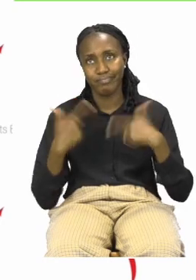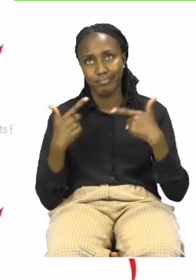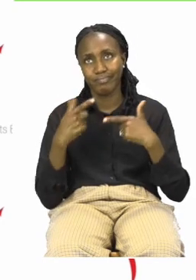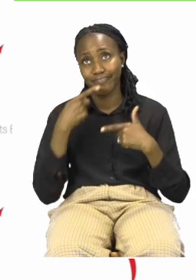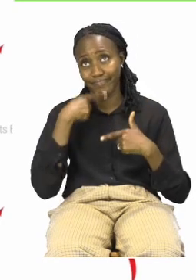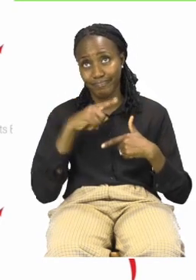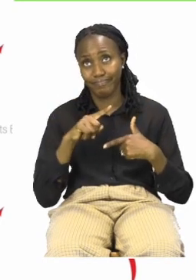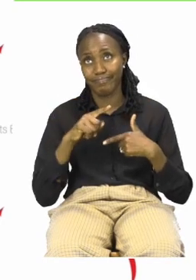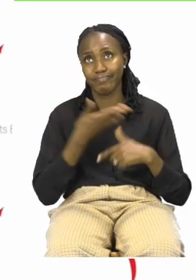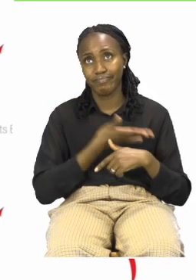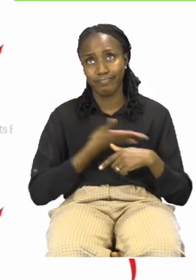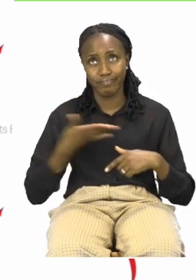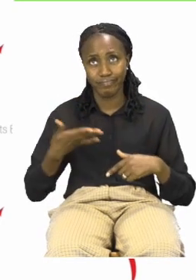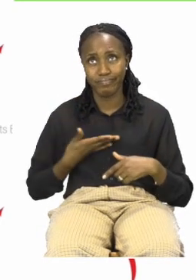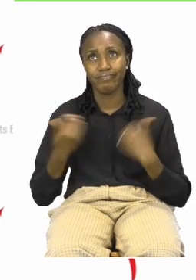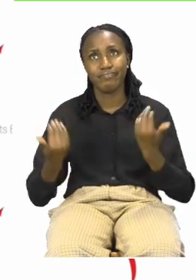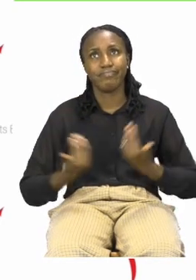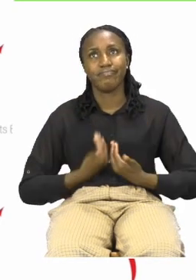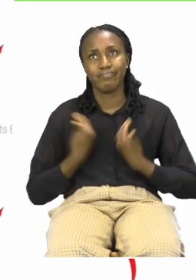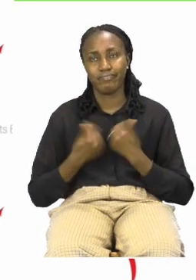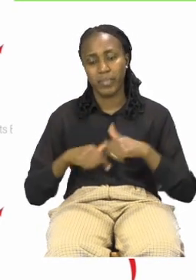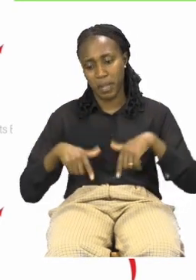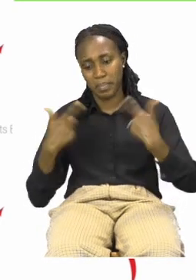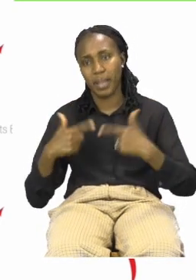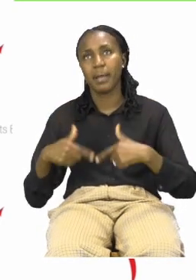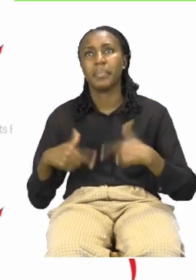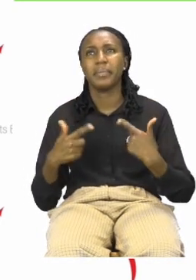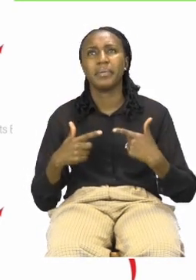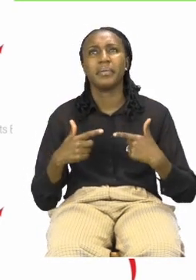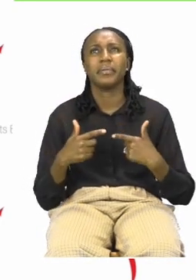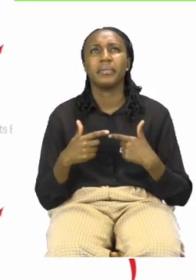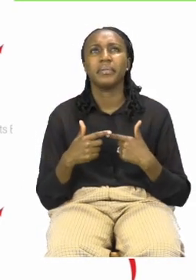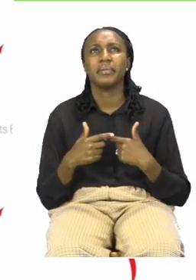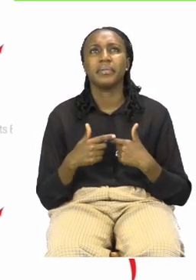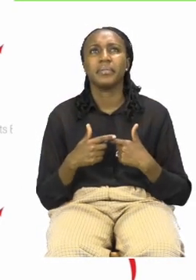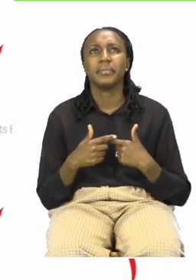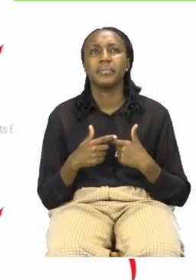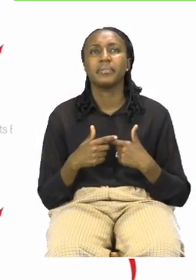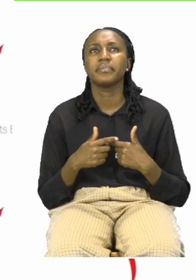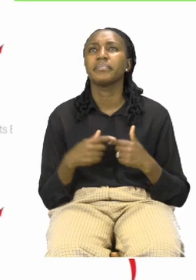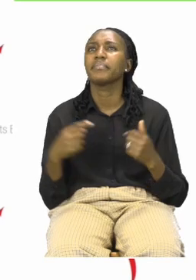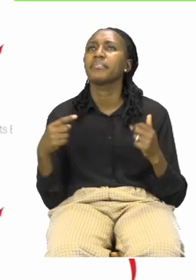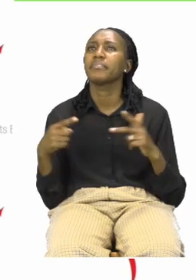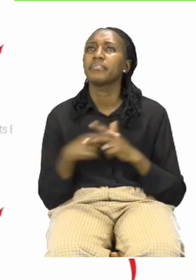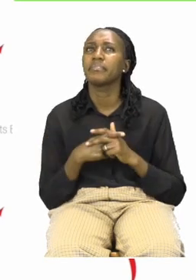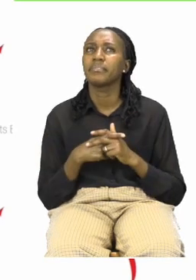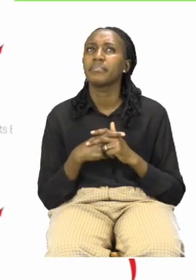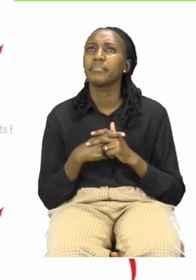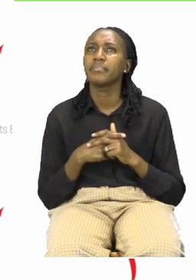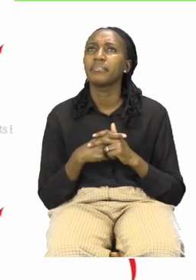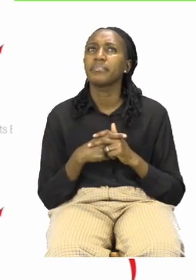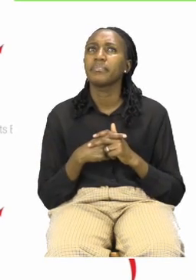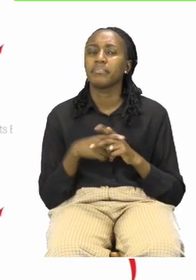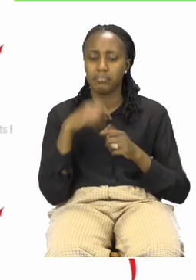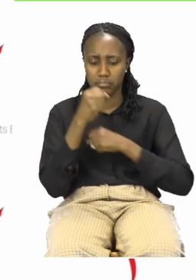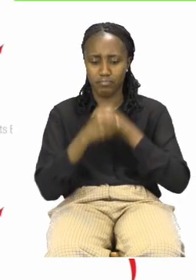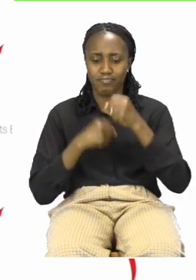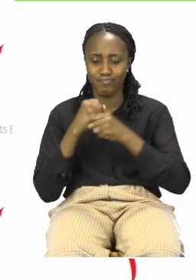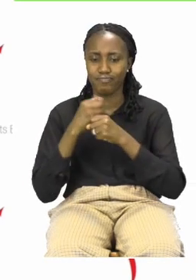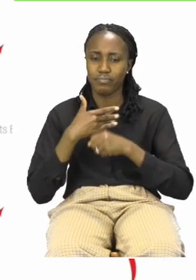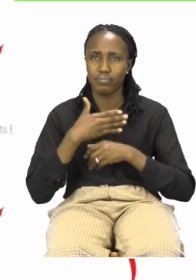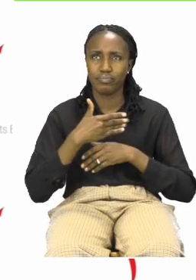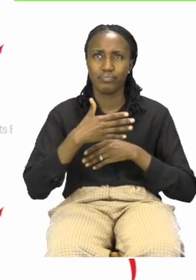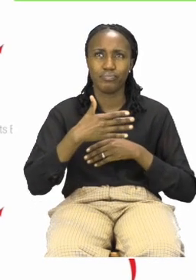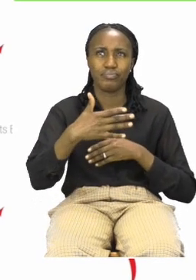juniors their tournaments, and the ladies their tournaments. And these are tournaments that are scheduled across the year.